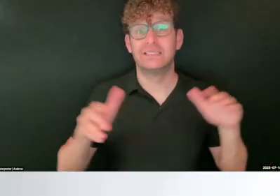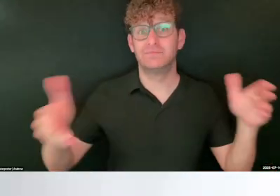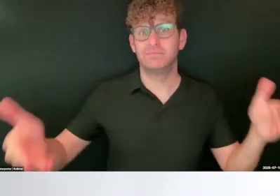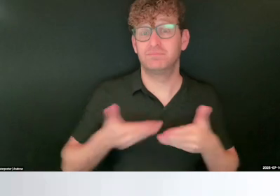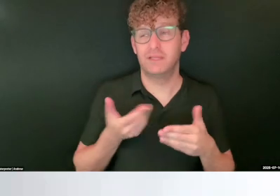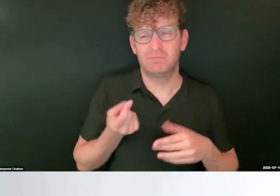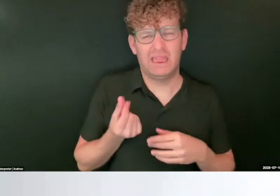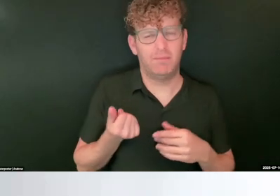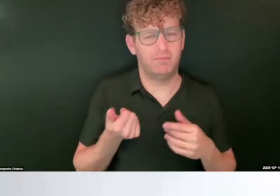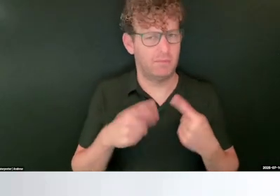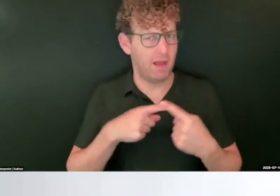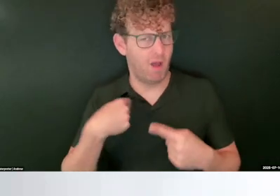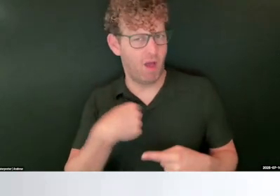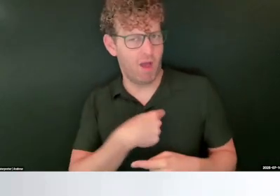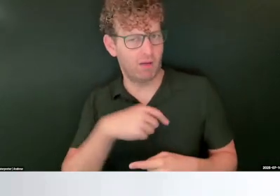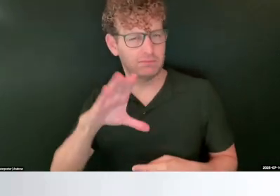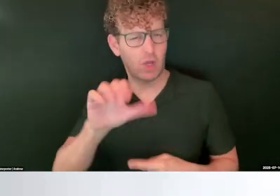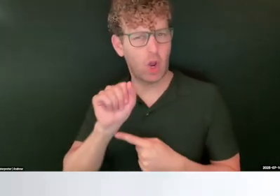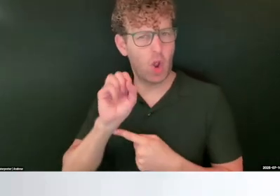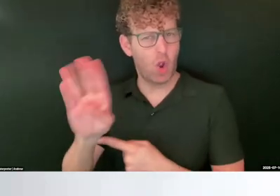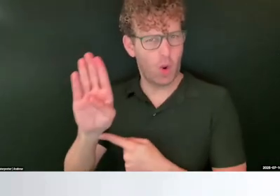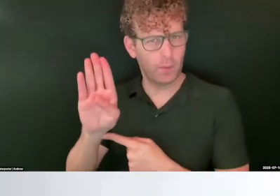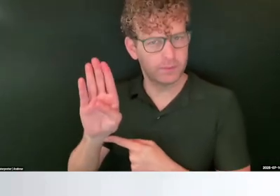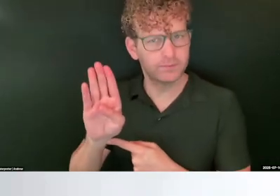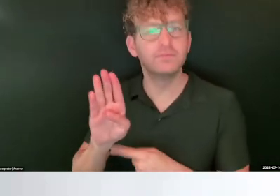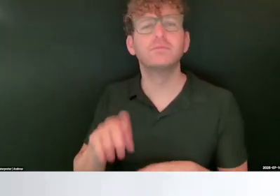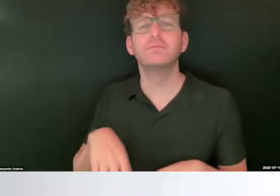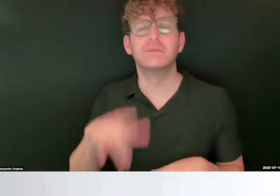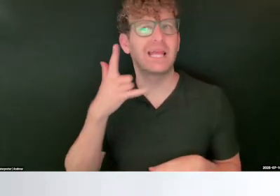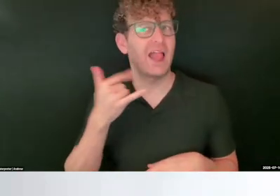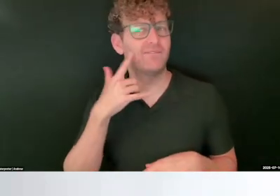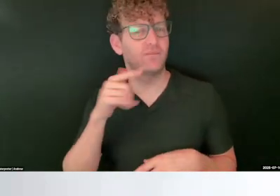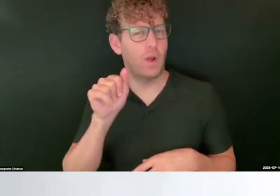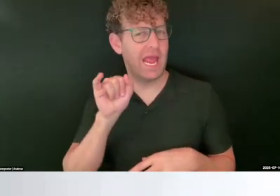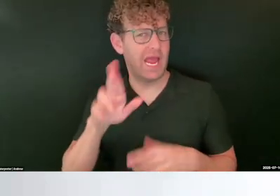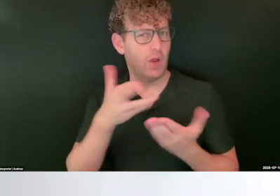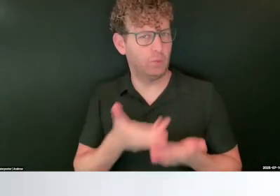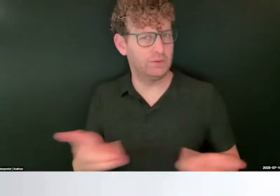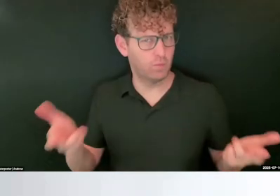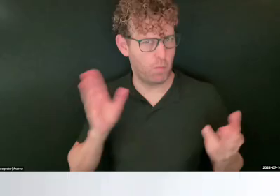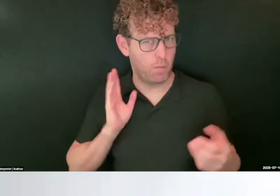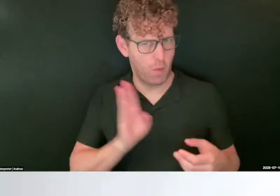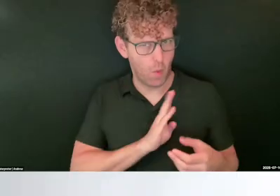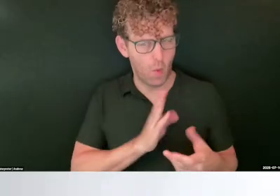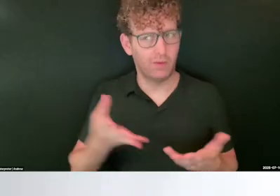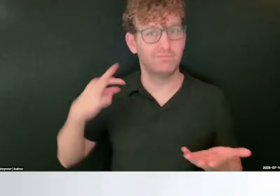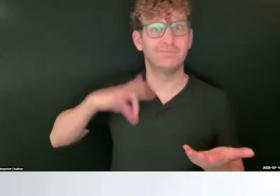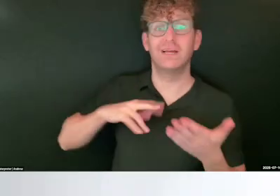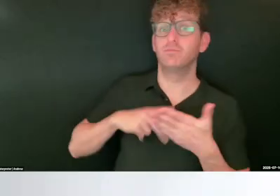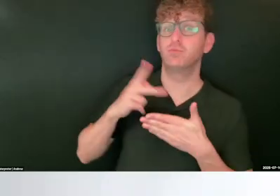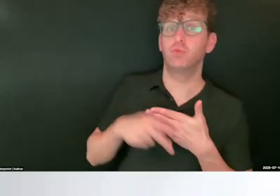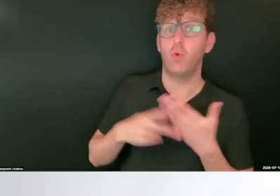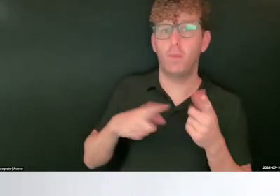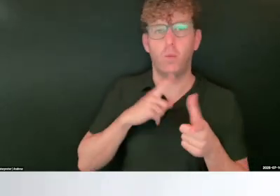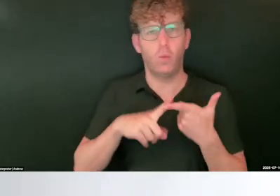In this next section, I'll cover a bit about us, the California Air Resources Board, also known as CARB, and our incentive programs, as well as what the